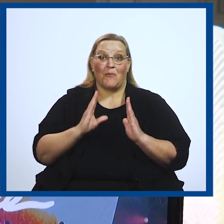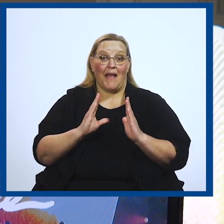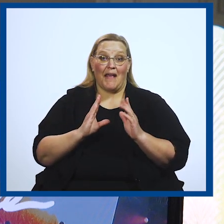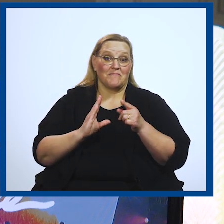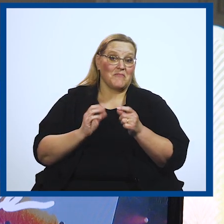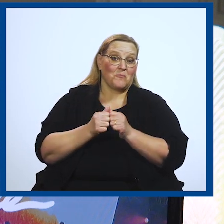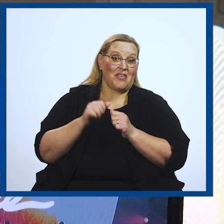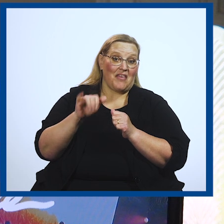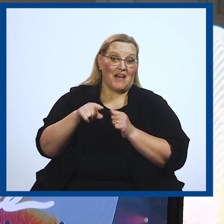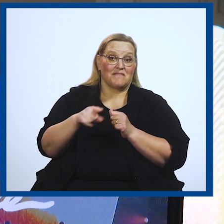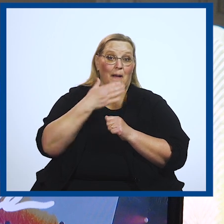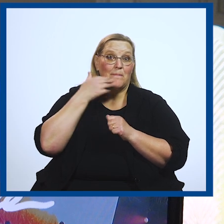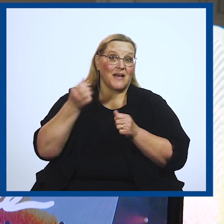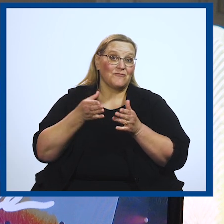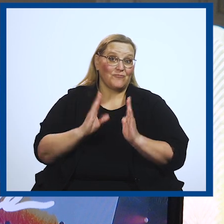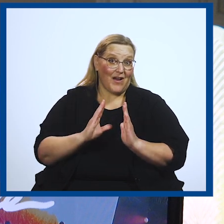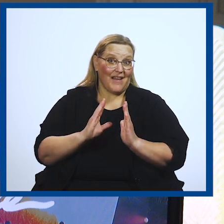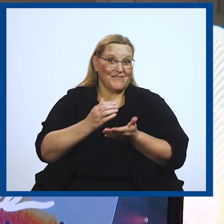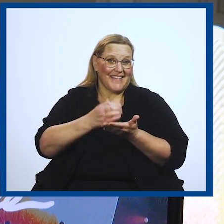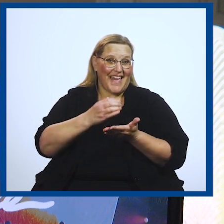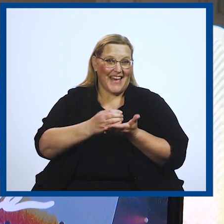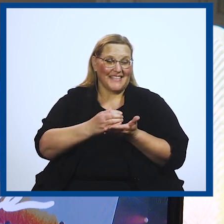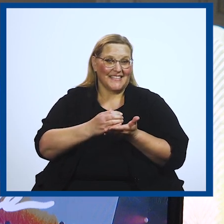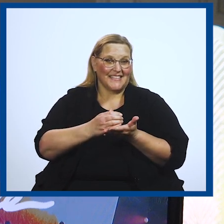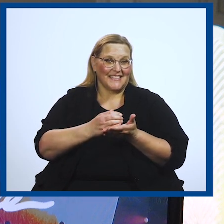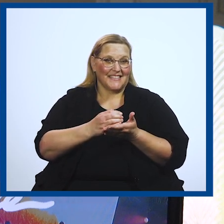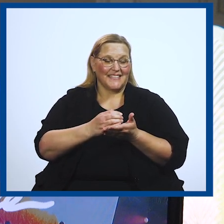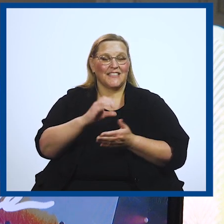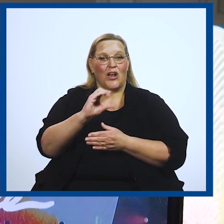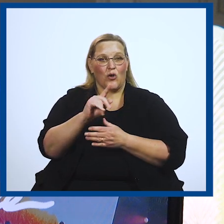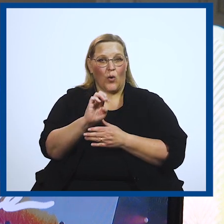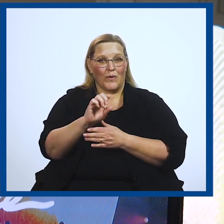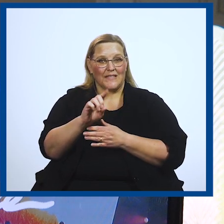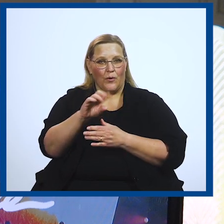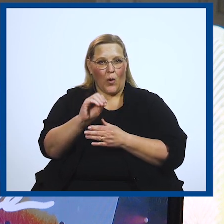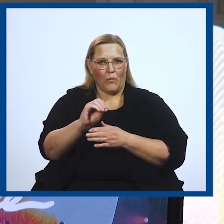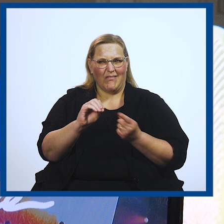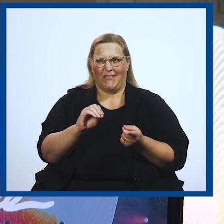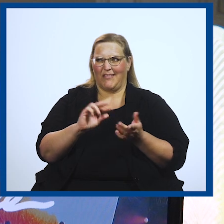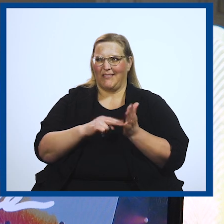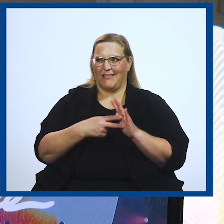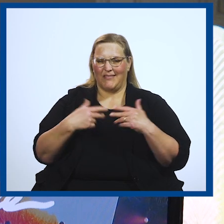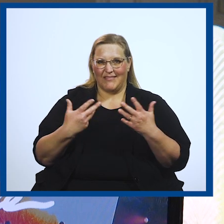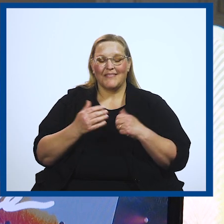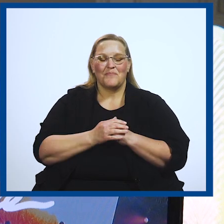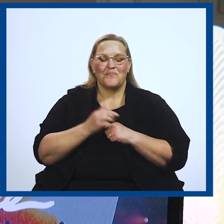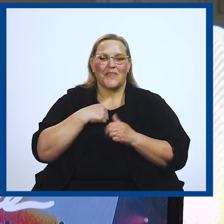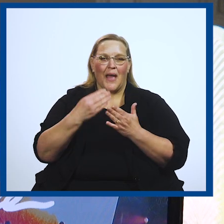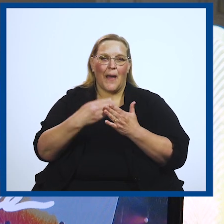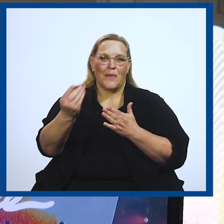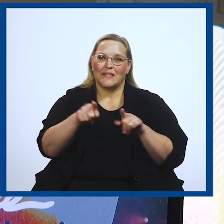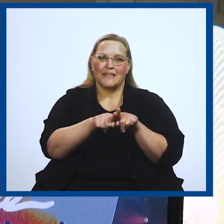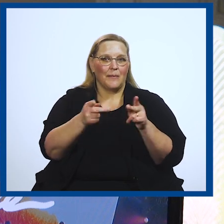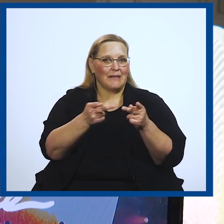with me. The best way to illustrate that, here it is: Coke Zero. You're going, what in the world do you mean by that? Here's the deal. I bought these at the